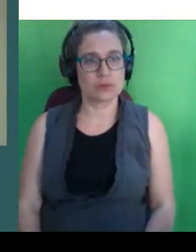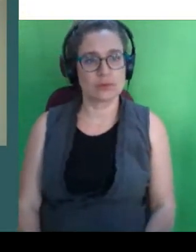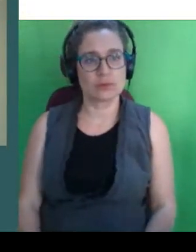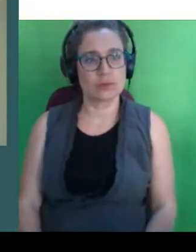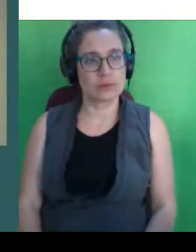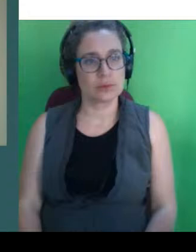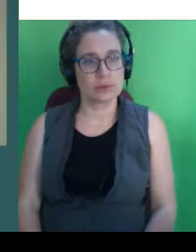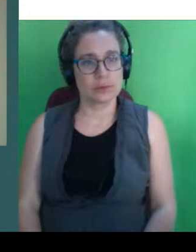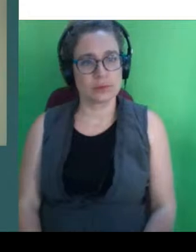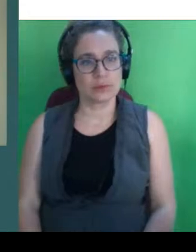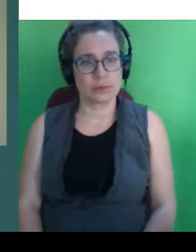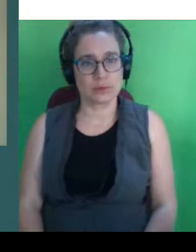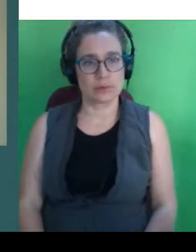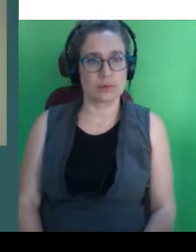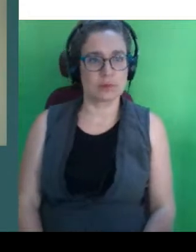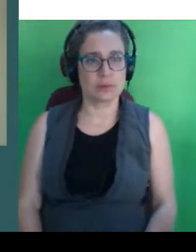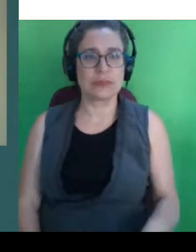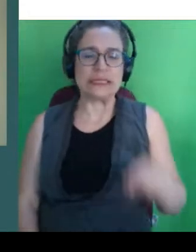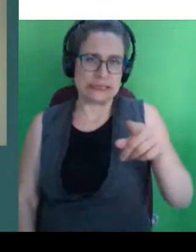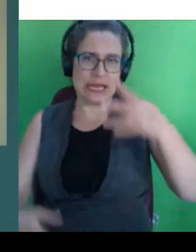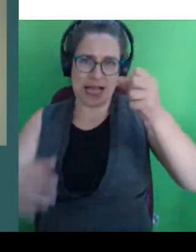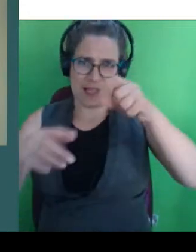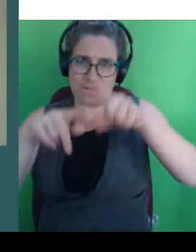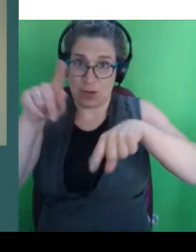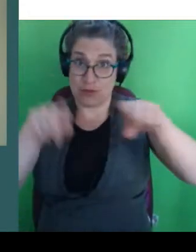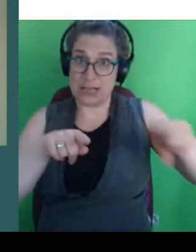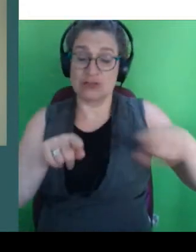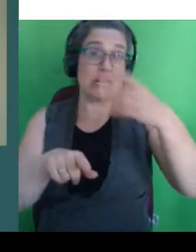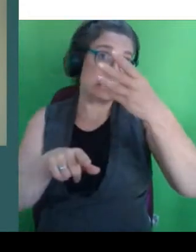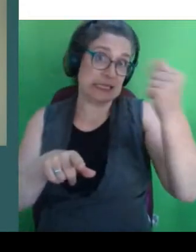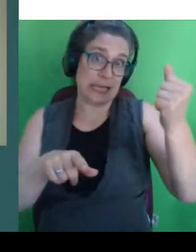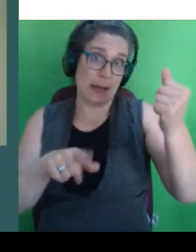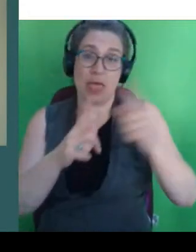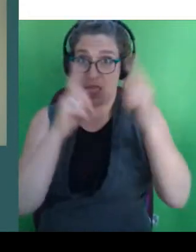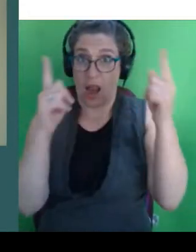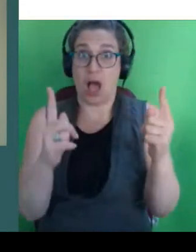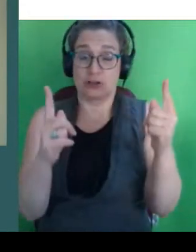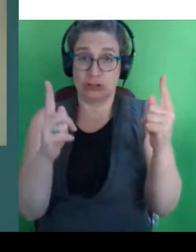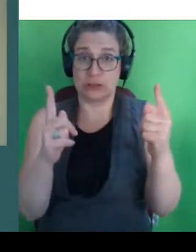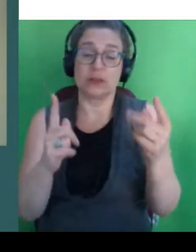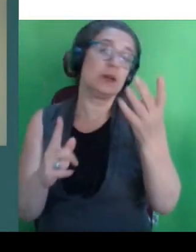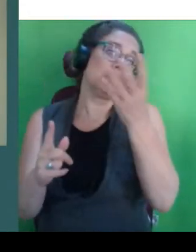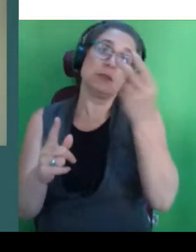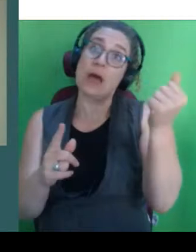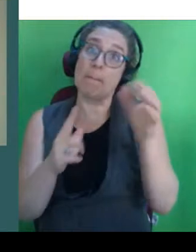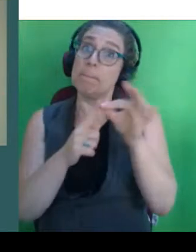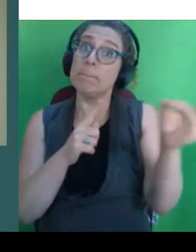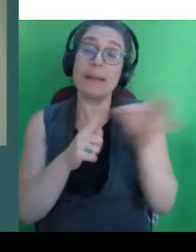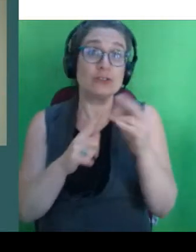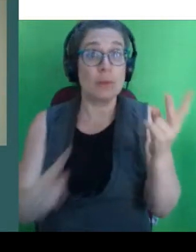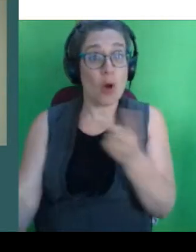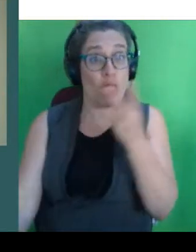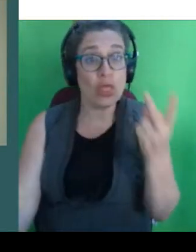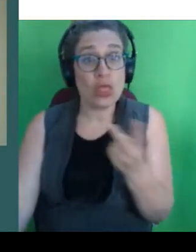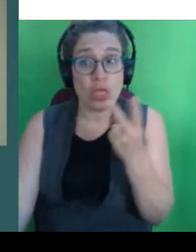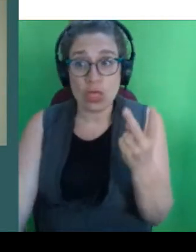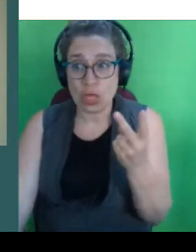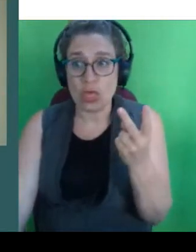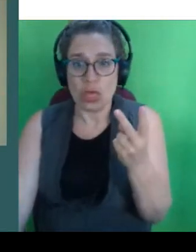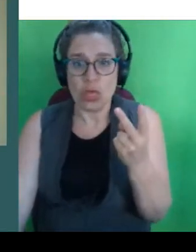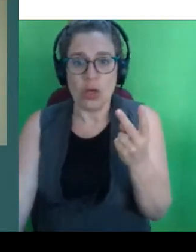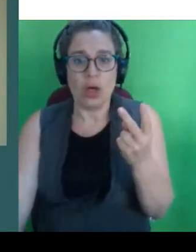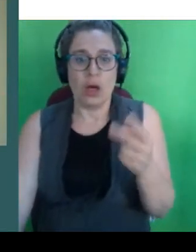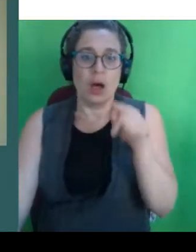there's a variation out there. Some people take the largest diameter. Some people will measure both. Others will actually